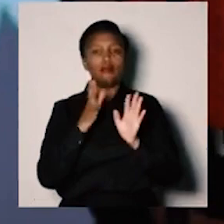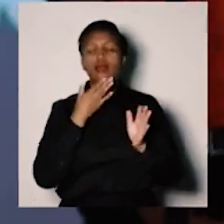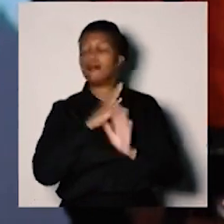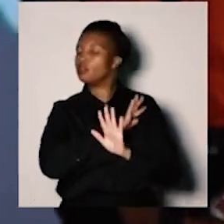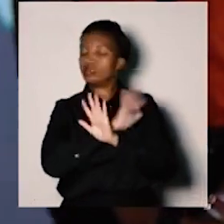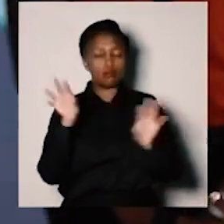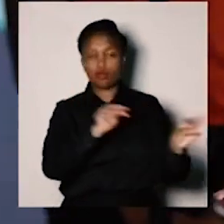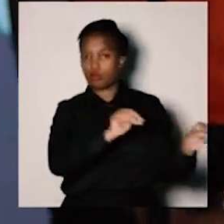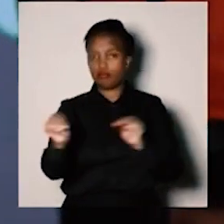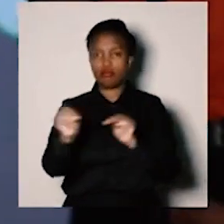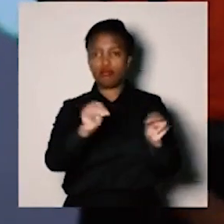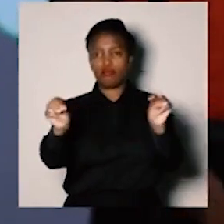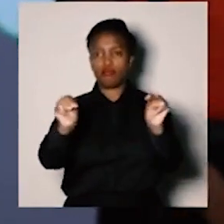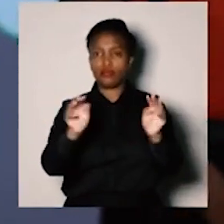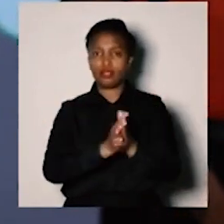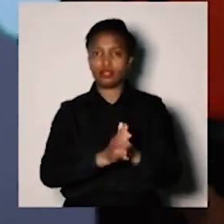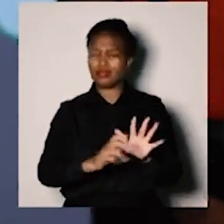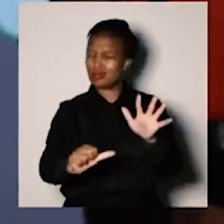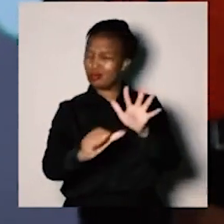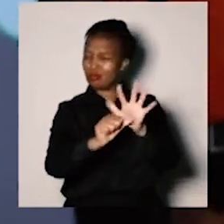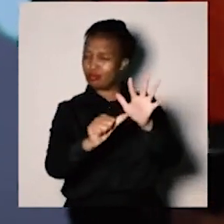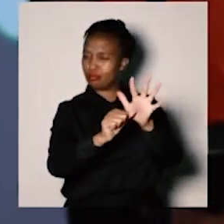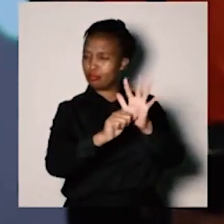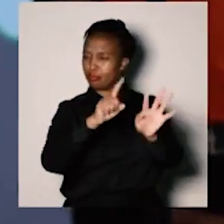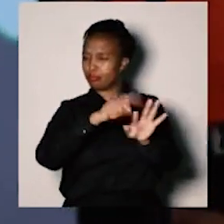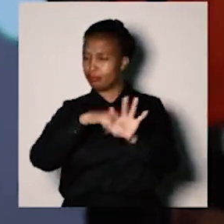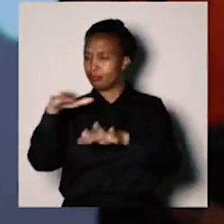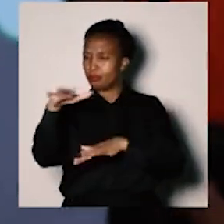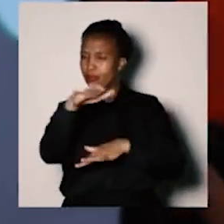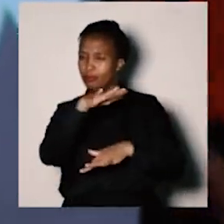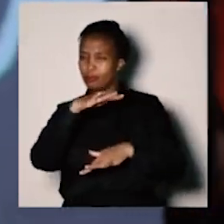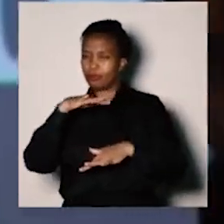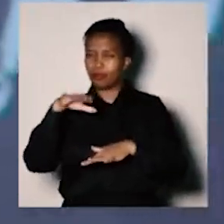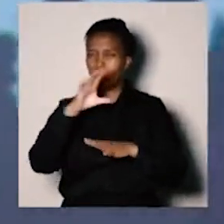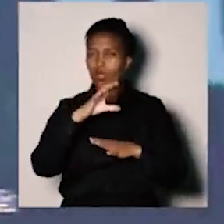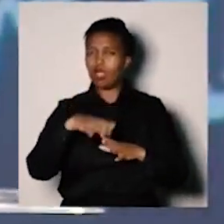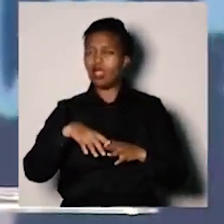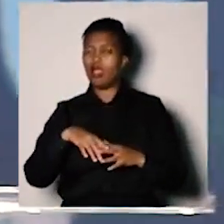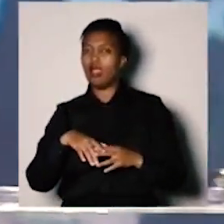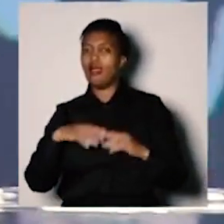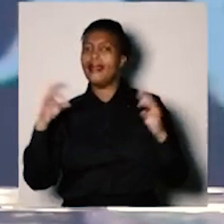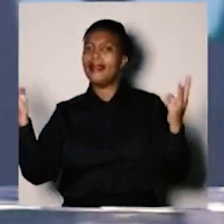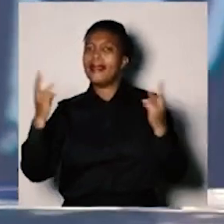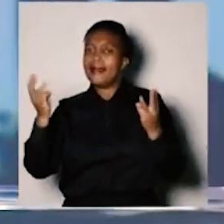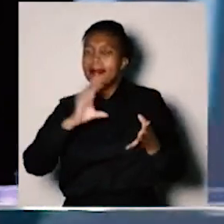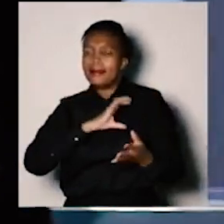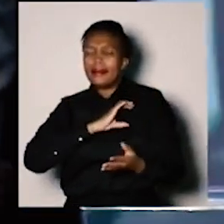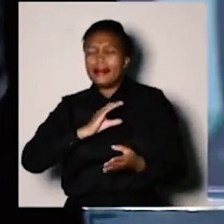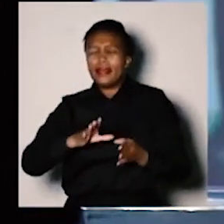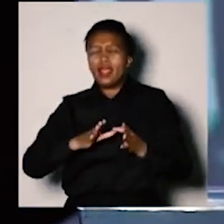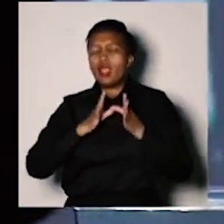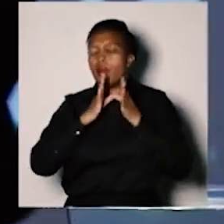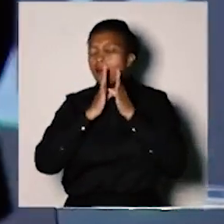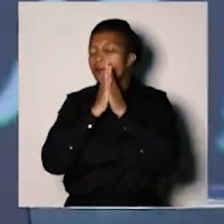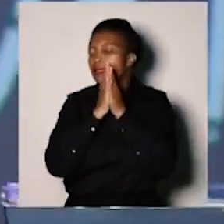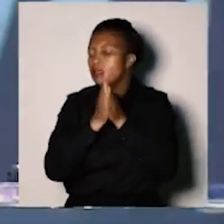please. This is a holy moment. Christians, if you can, please, just pray softly right where you